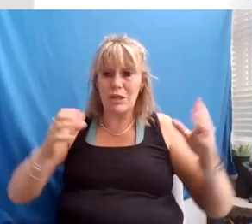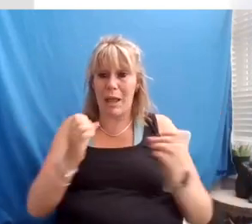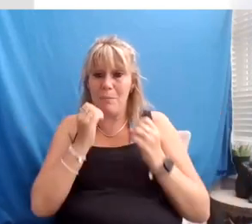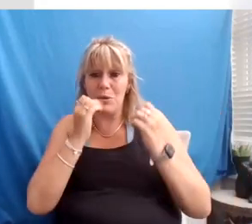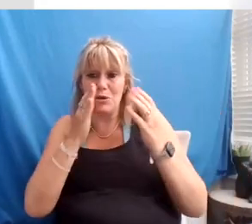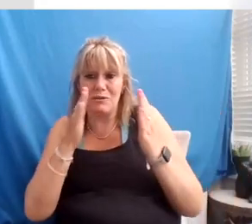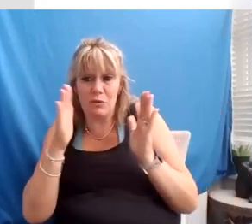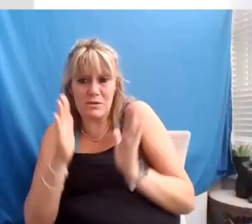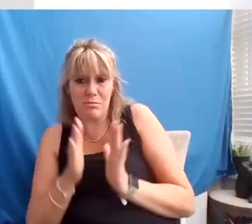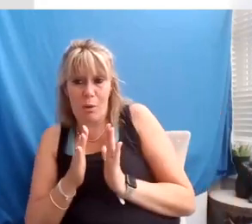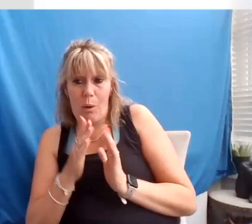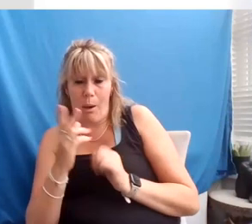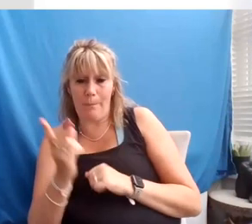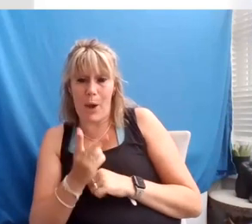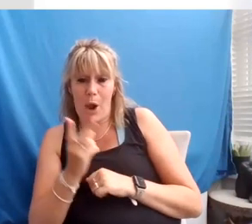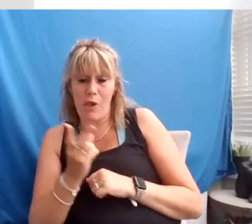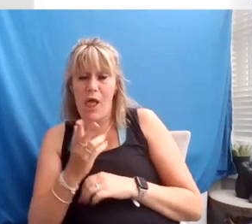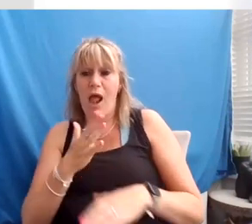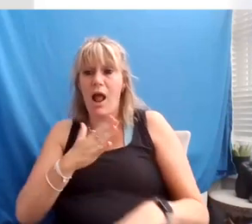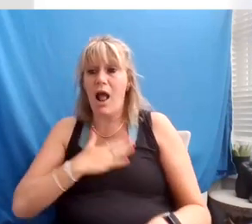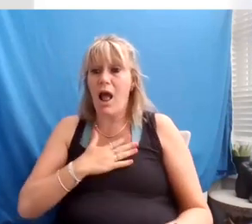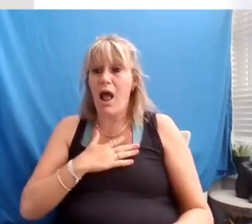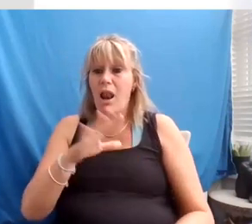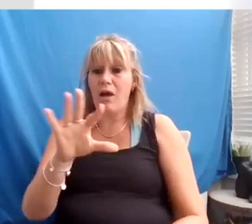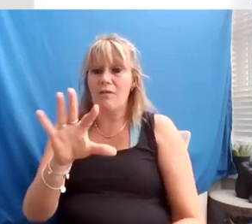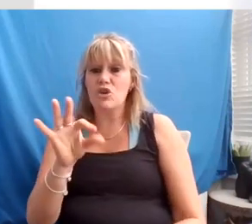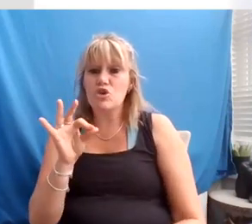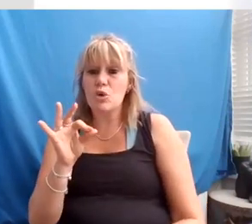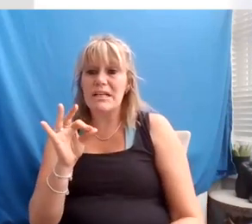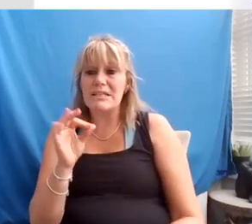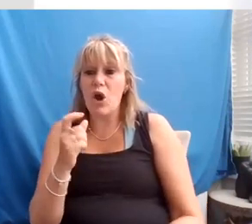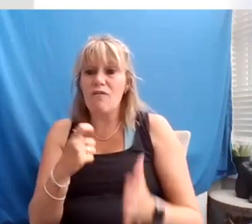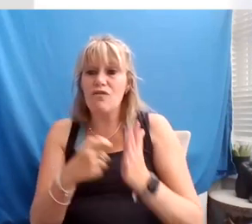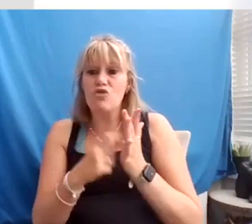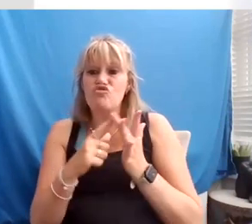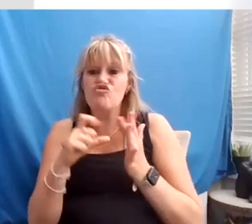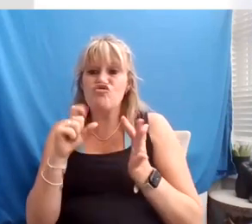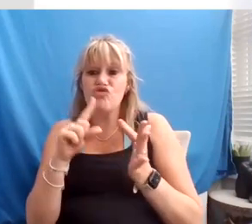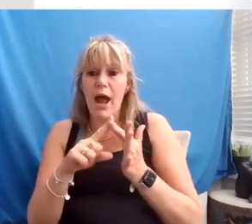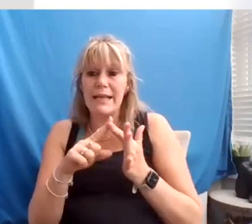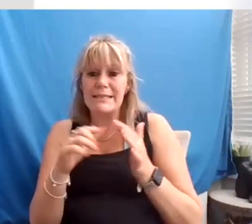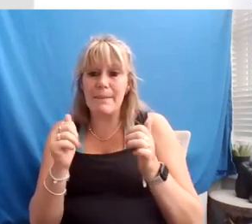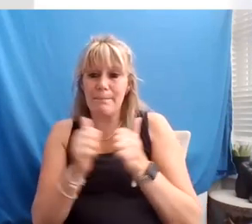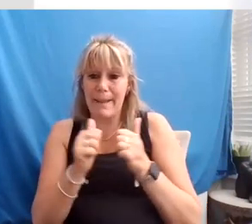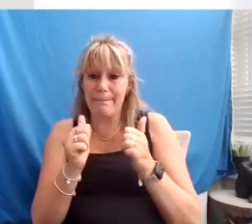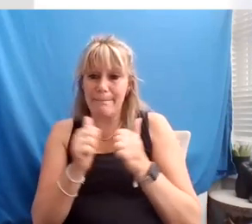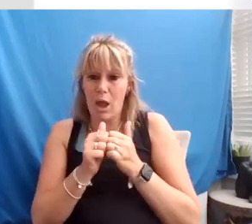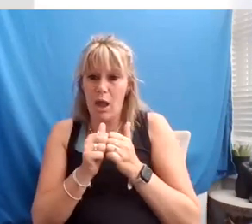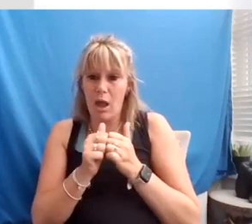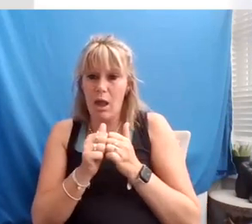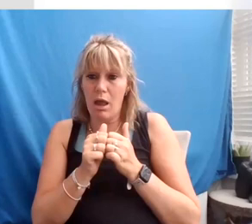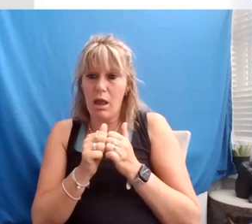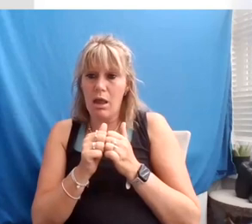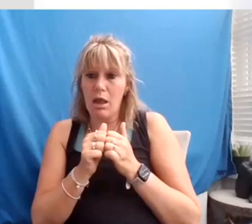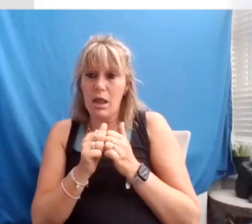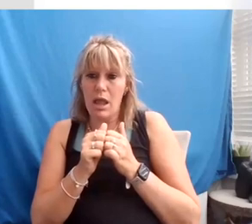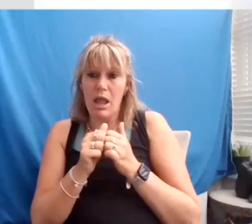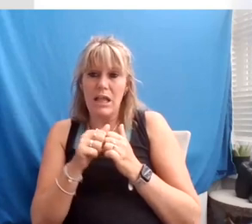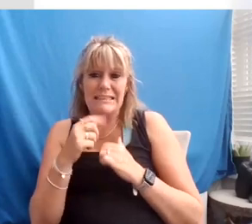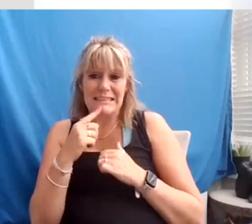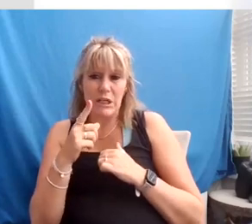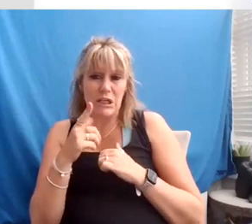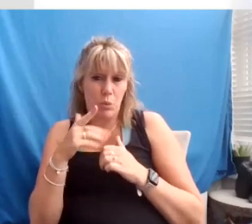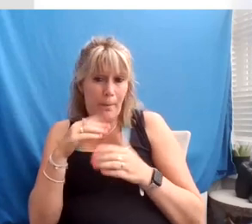miniature. I love the choice of rice paper. Was that something you had to buy specially, or was it